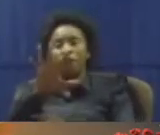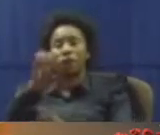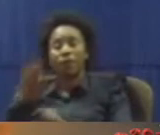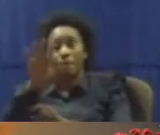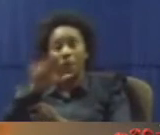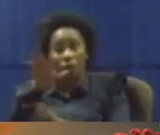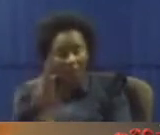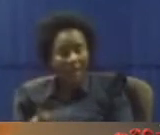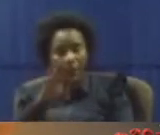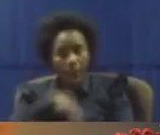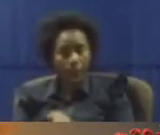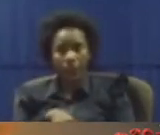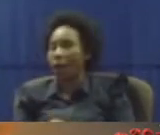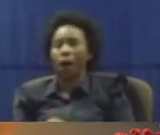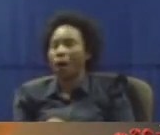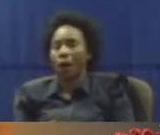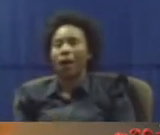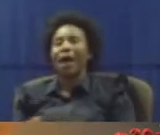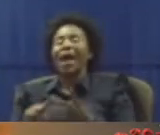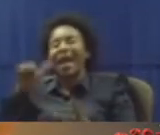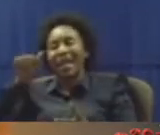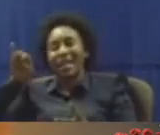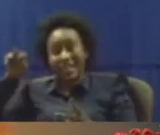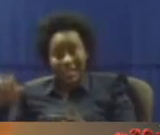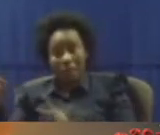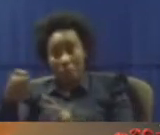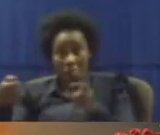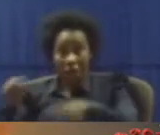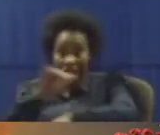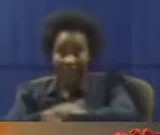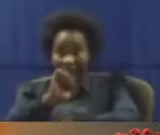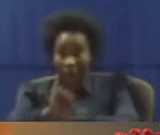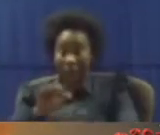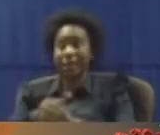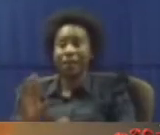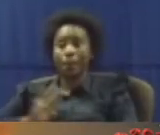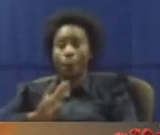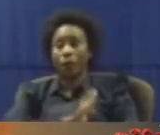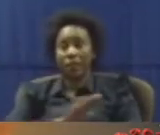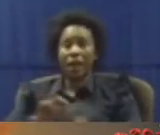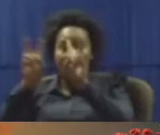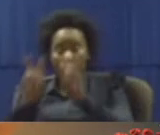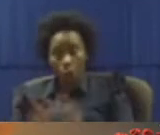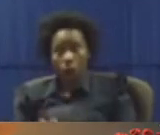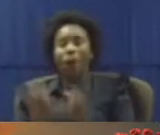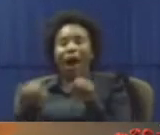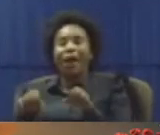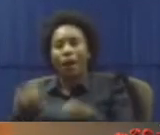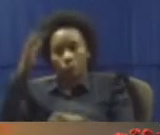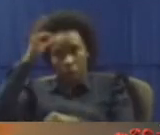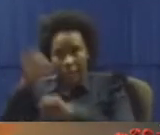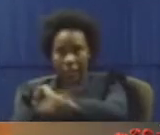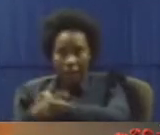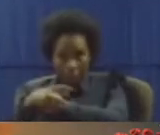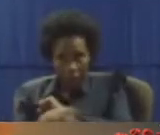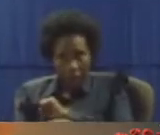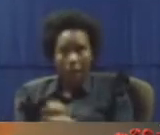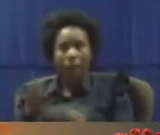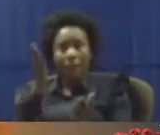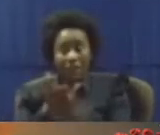ANC also deployed malleable persons to the Eskom board and appointed executives to allow state capture. This particular